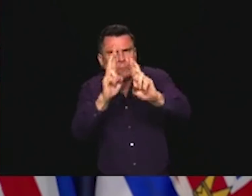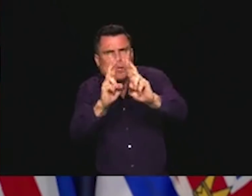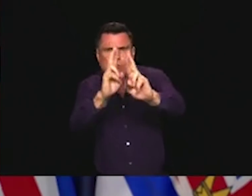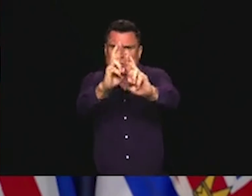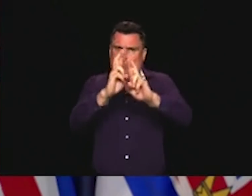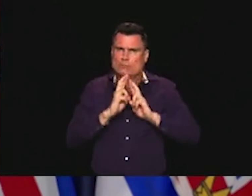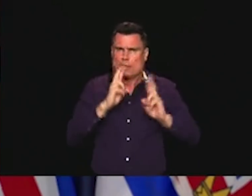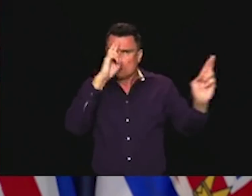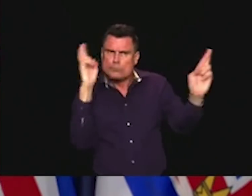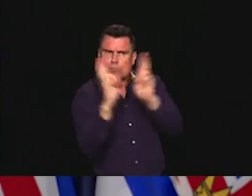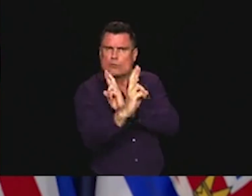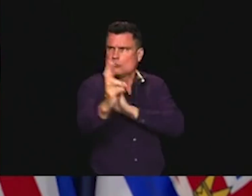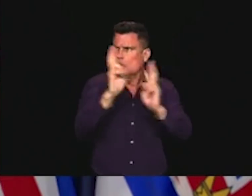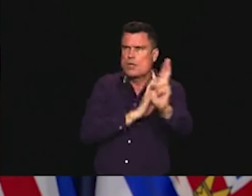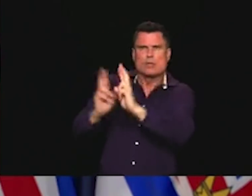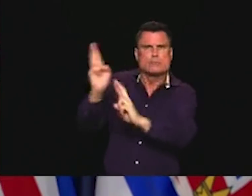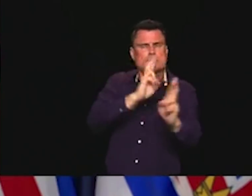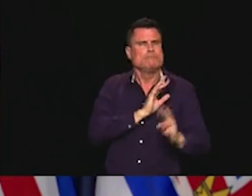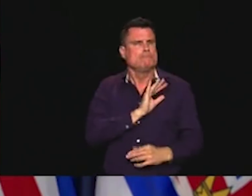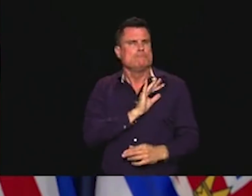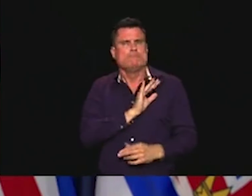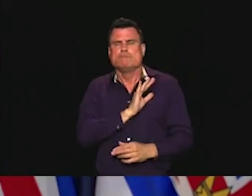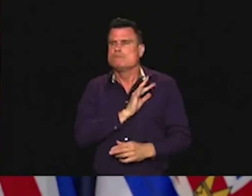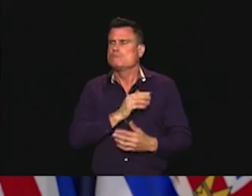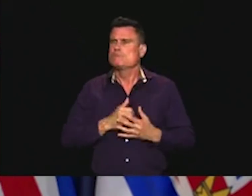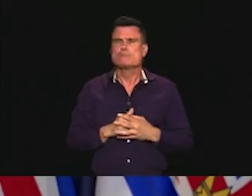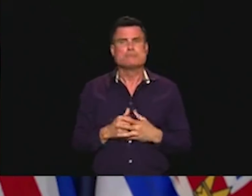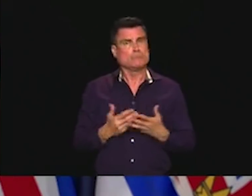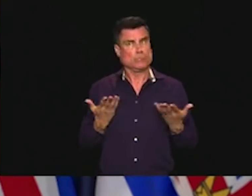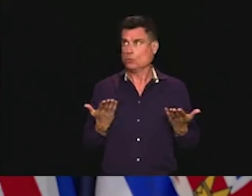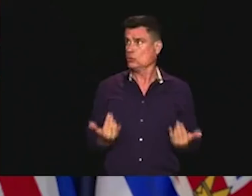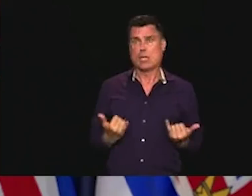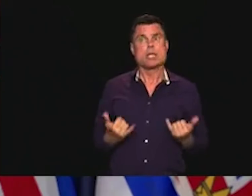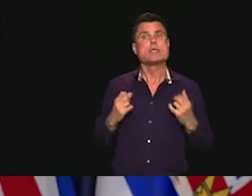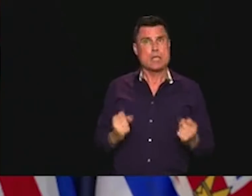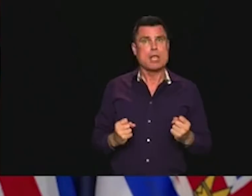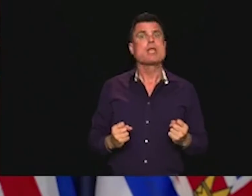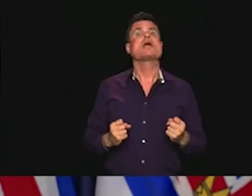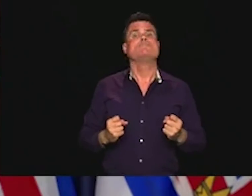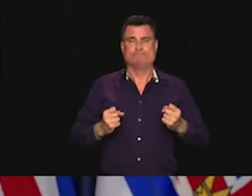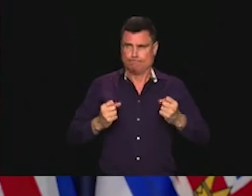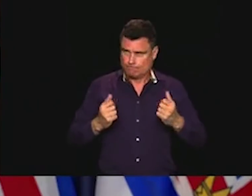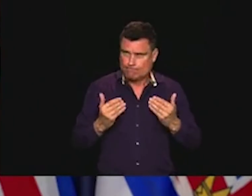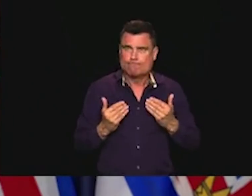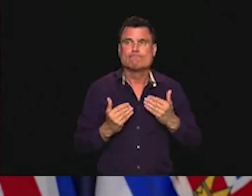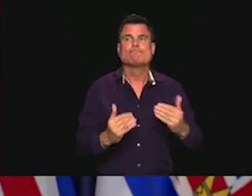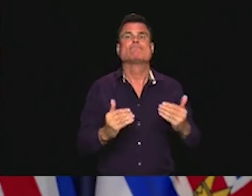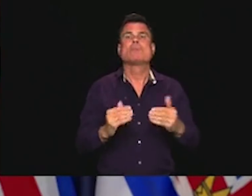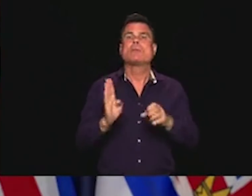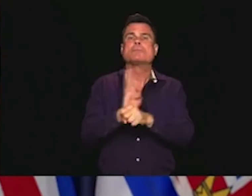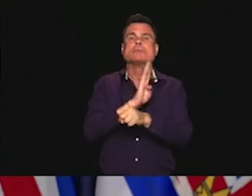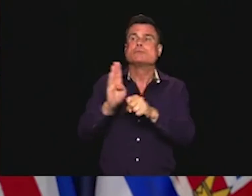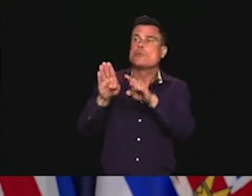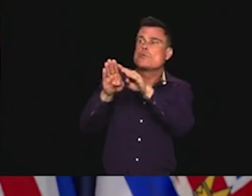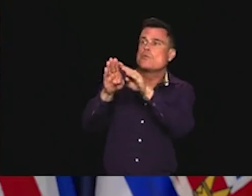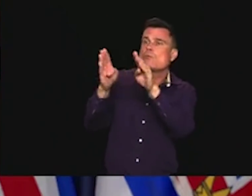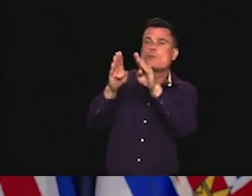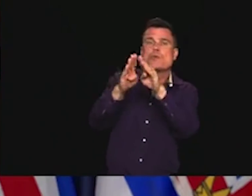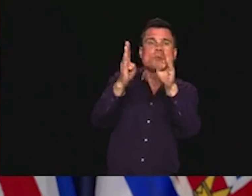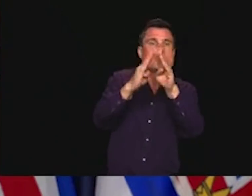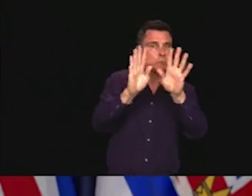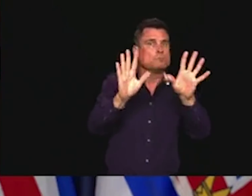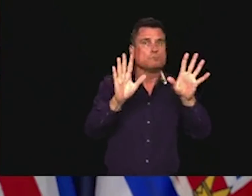Weeks that saw COVID-19 arrive in BC, weeks that saw us launch our BC pandemic response, and weeks that changed everything in how